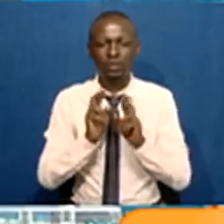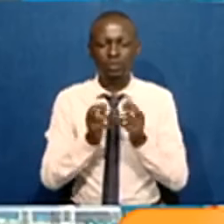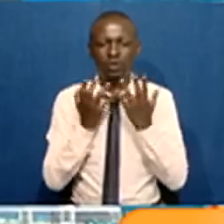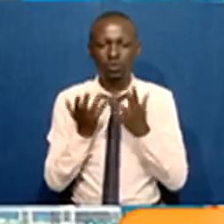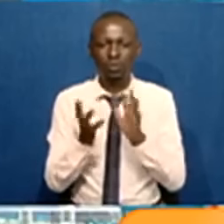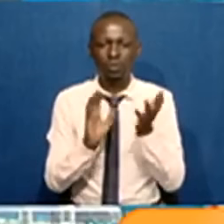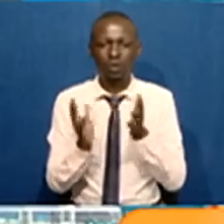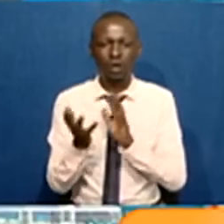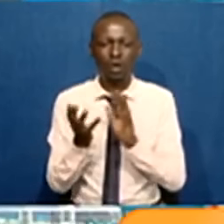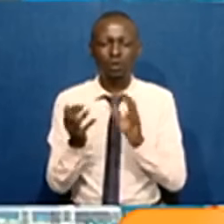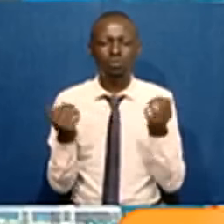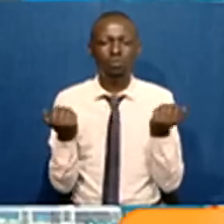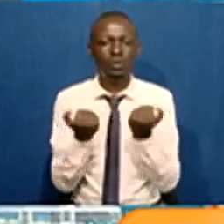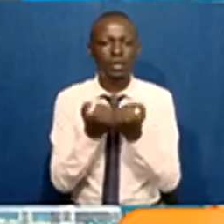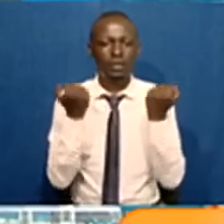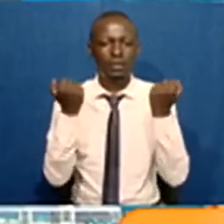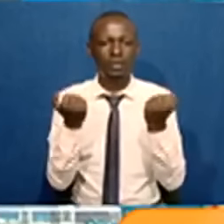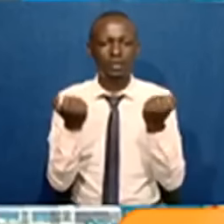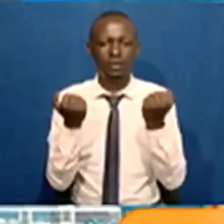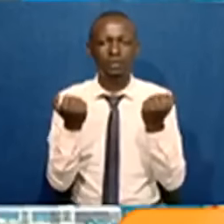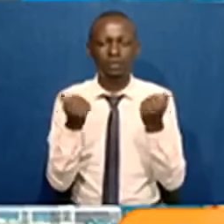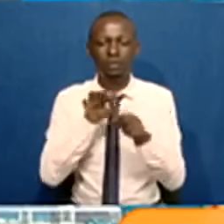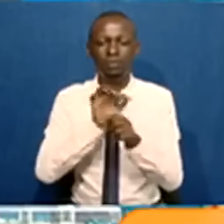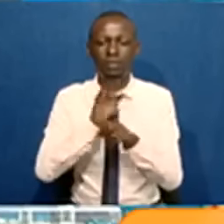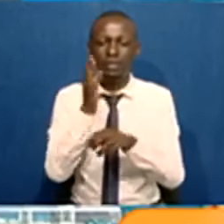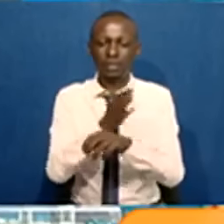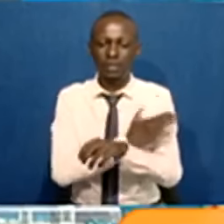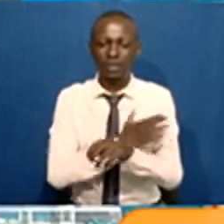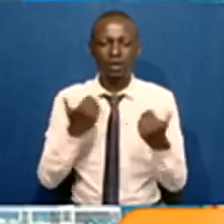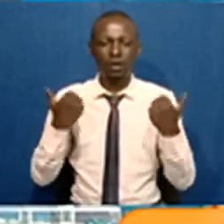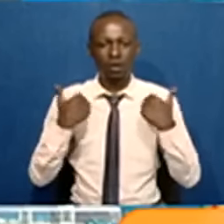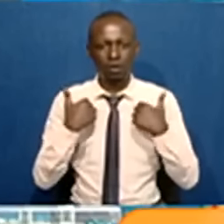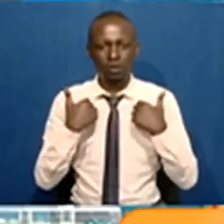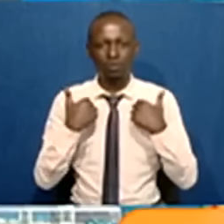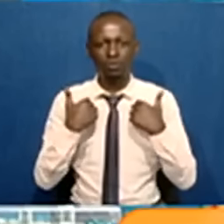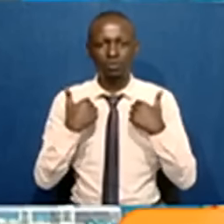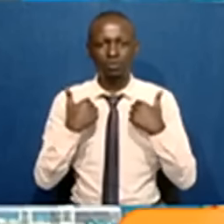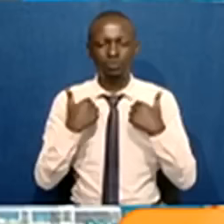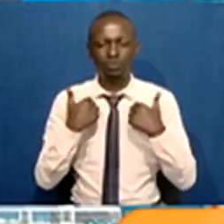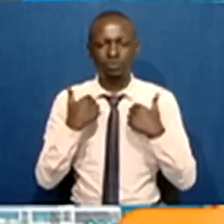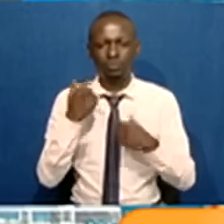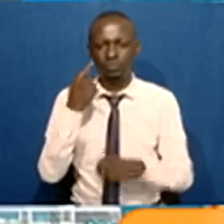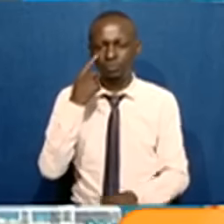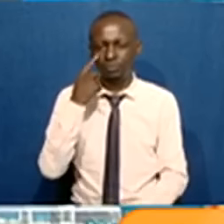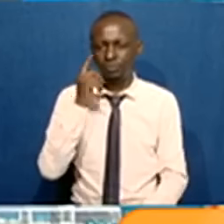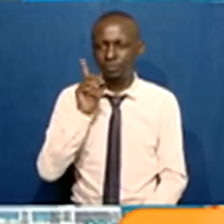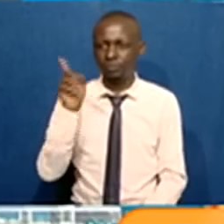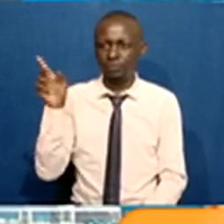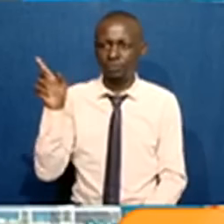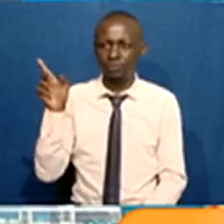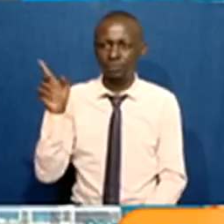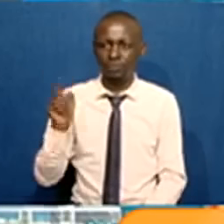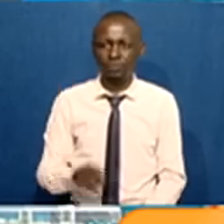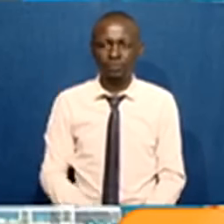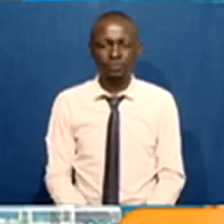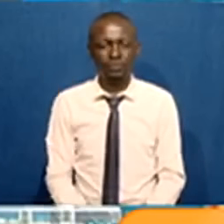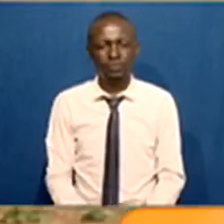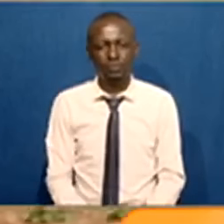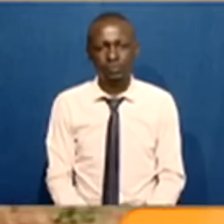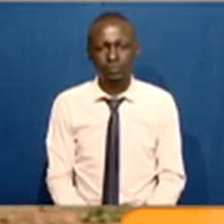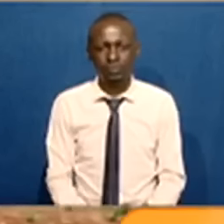on the ill-fated trip that has left scores nursing injuries and shattered dreams of some 11 families.